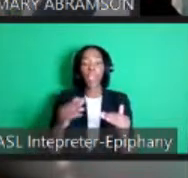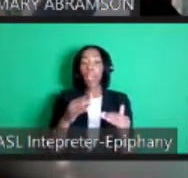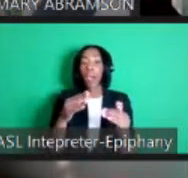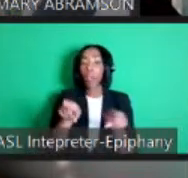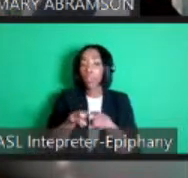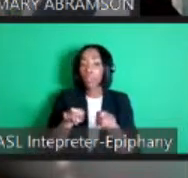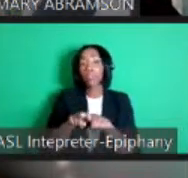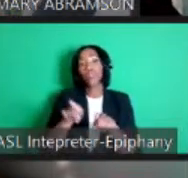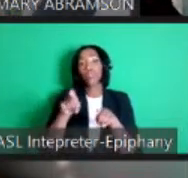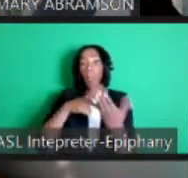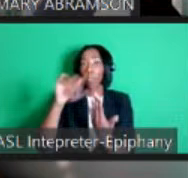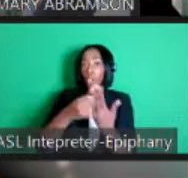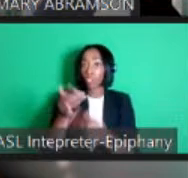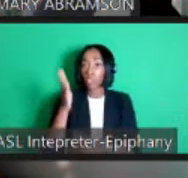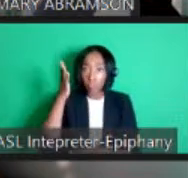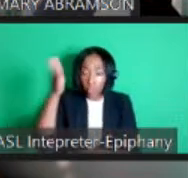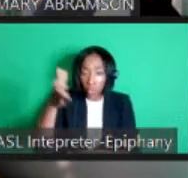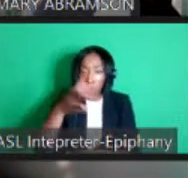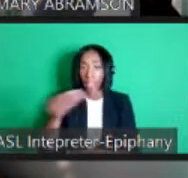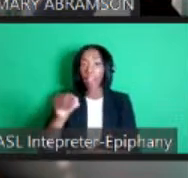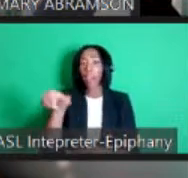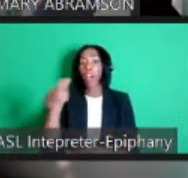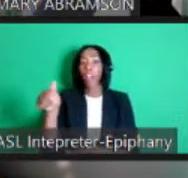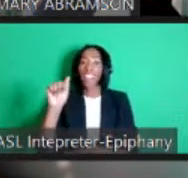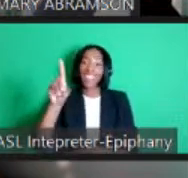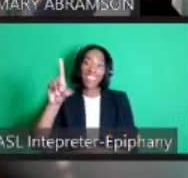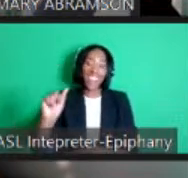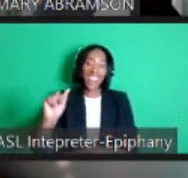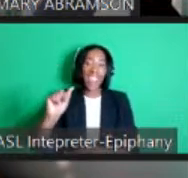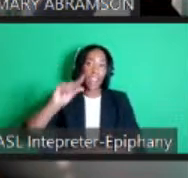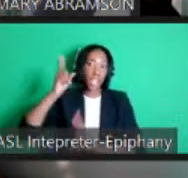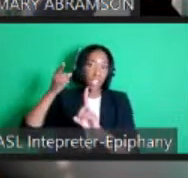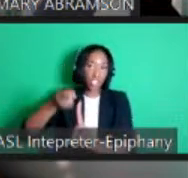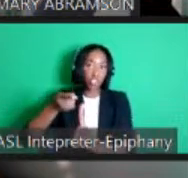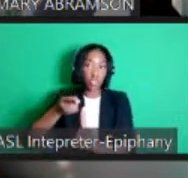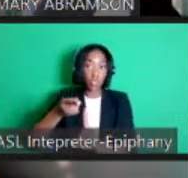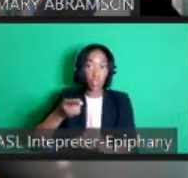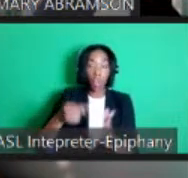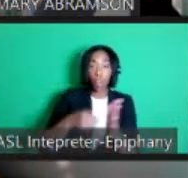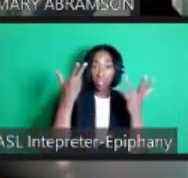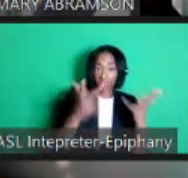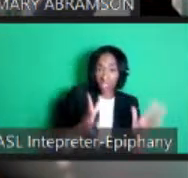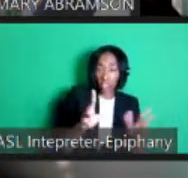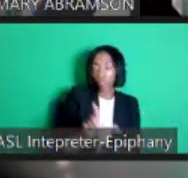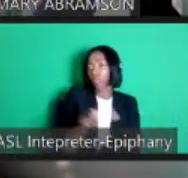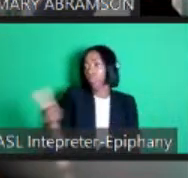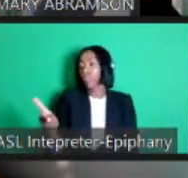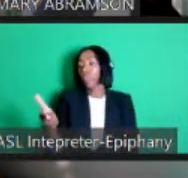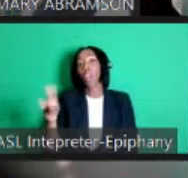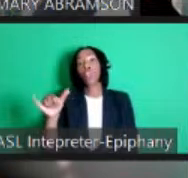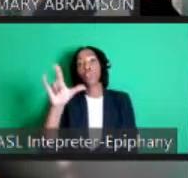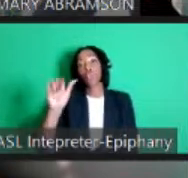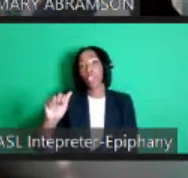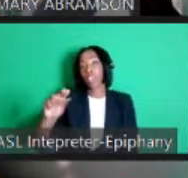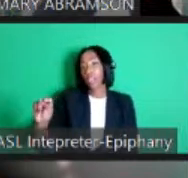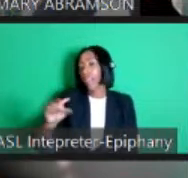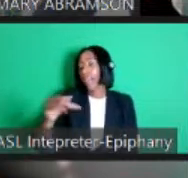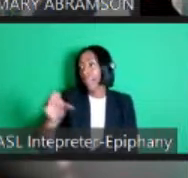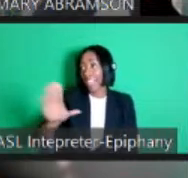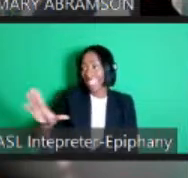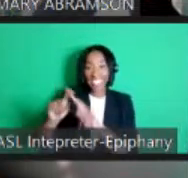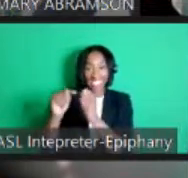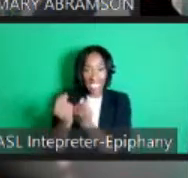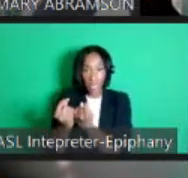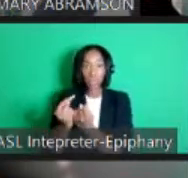on the horizon, and then other ADA initiatives. Once I'm complete, I'll turn it over to Julian and his team to talk about the